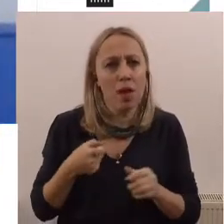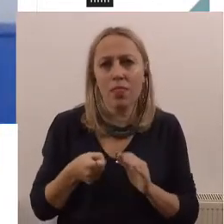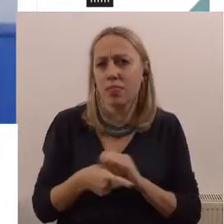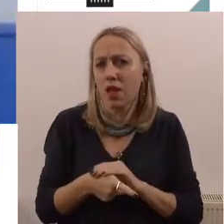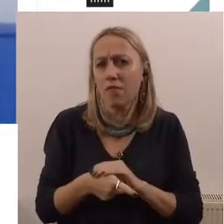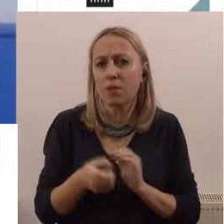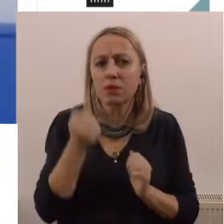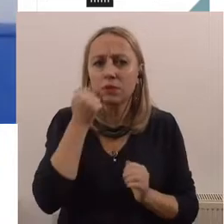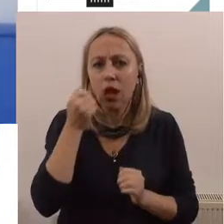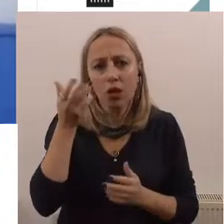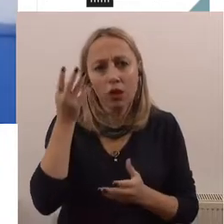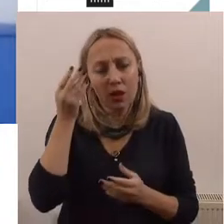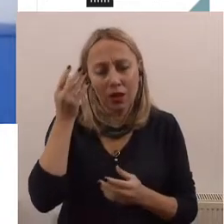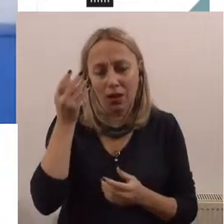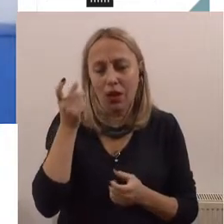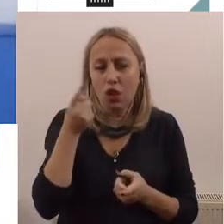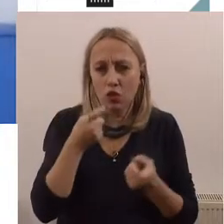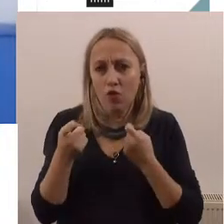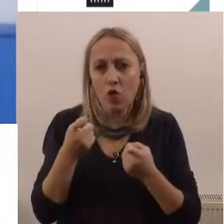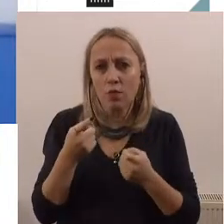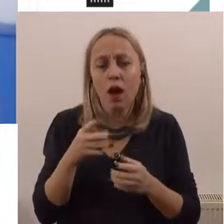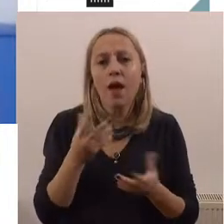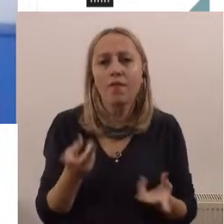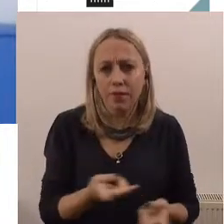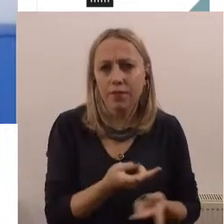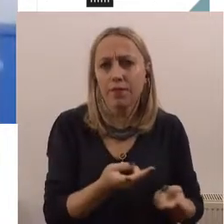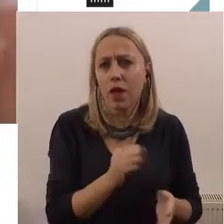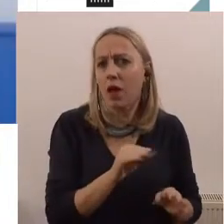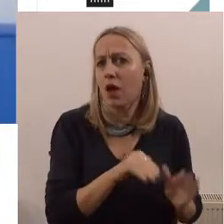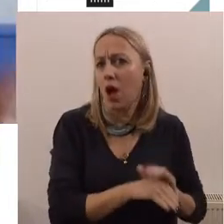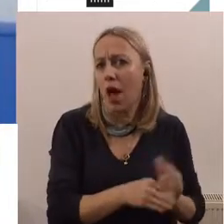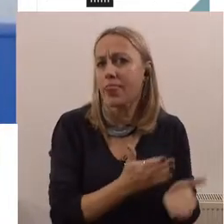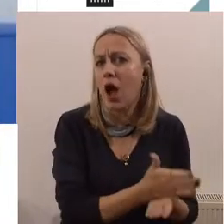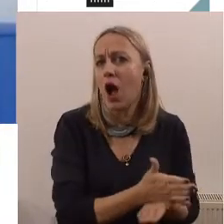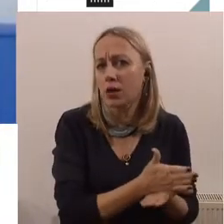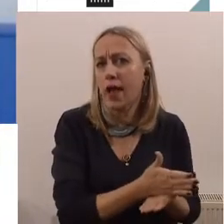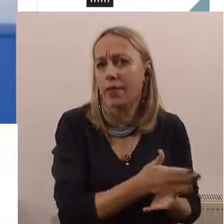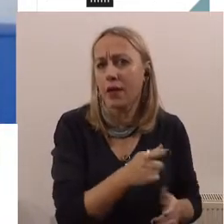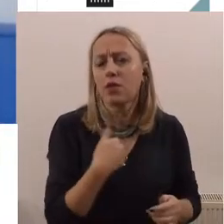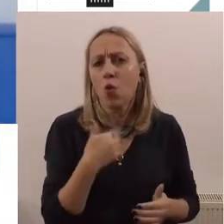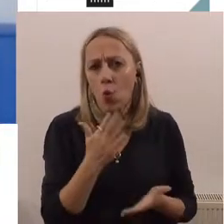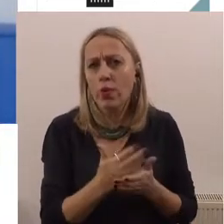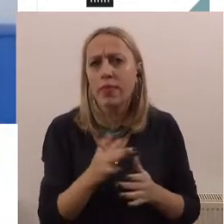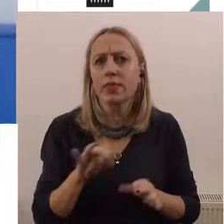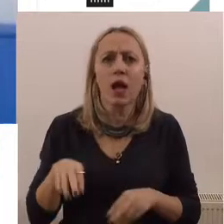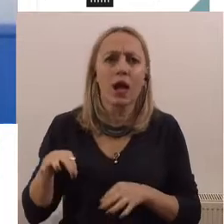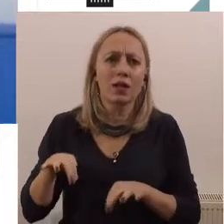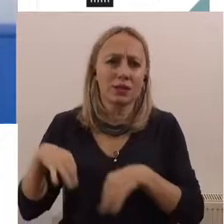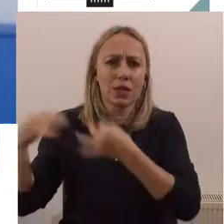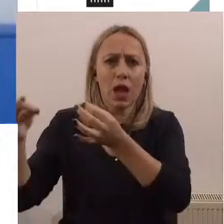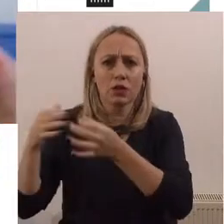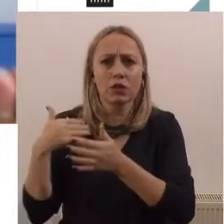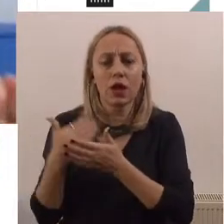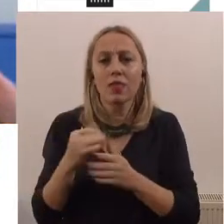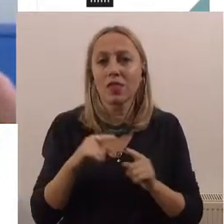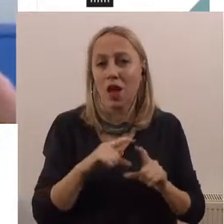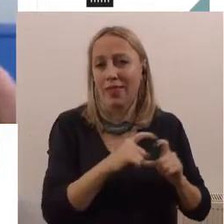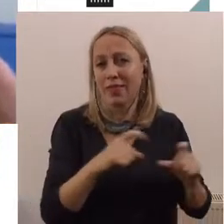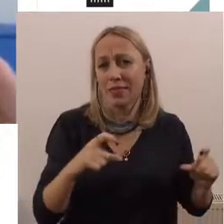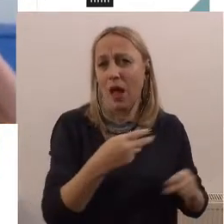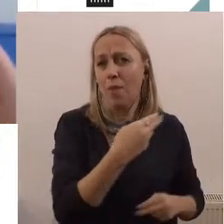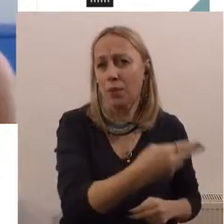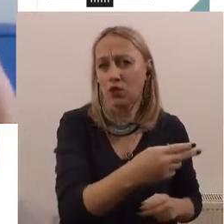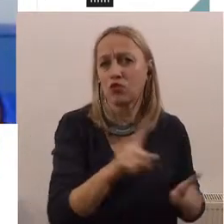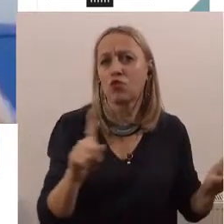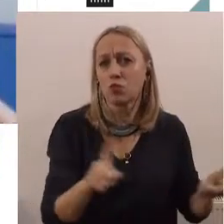old information. You can always look that up in the on the website. But on the labels in the